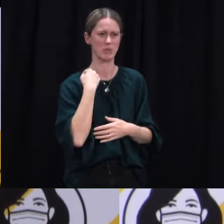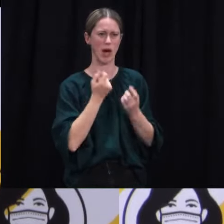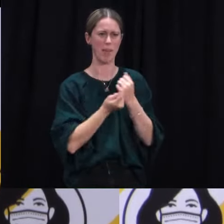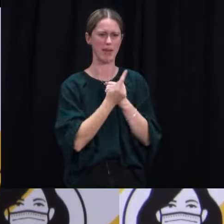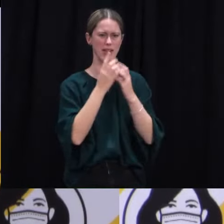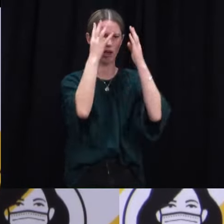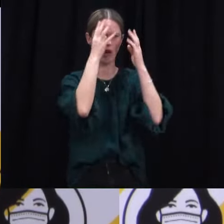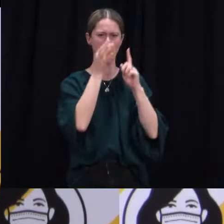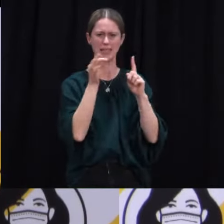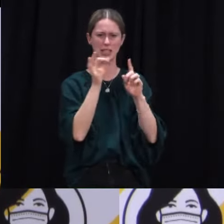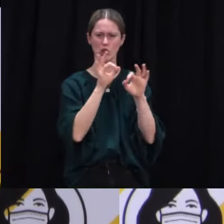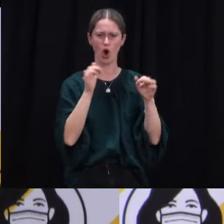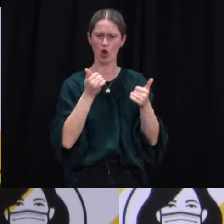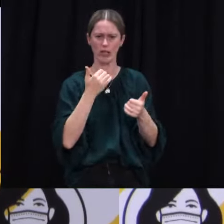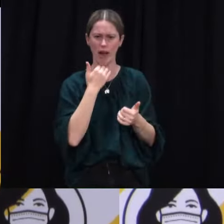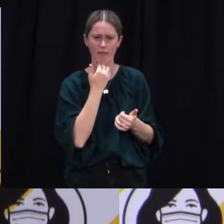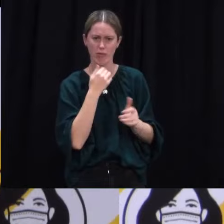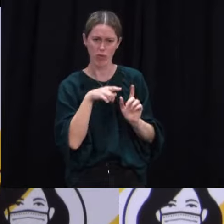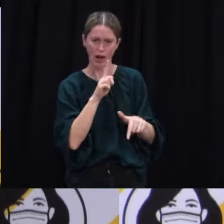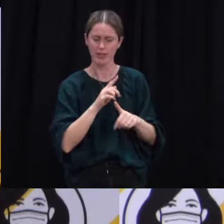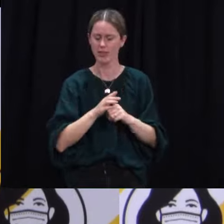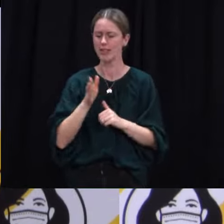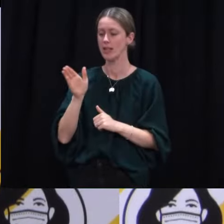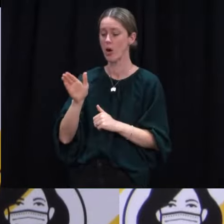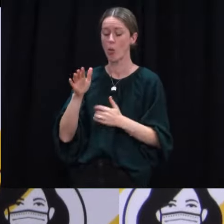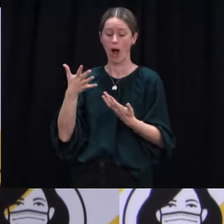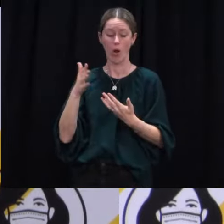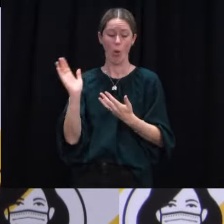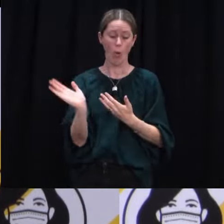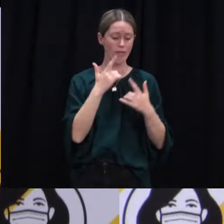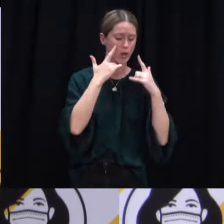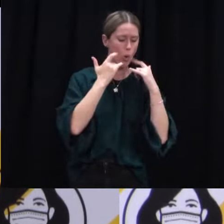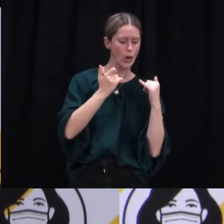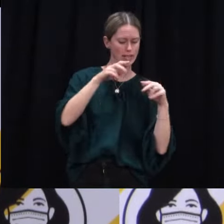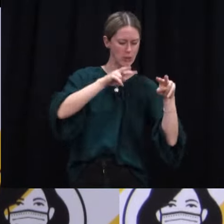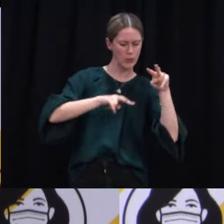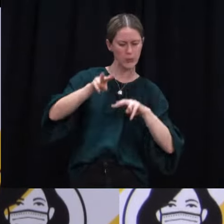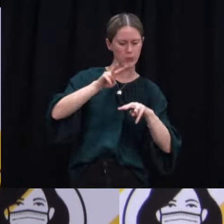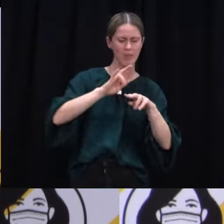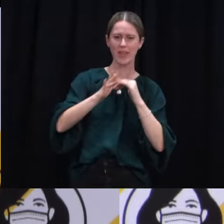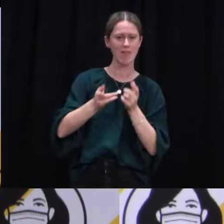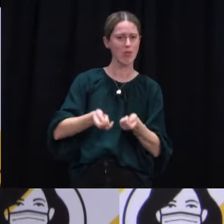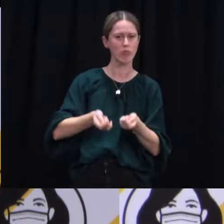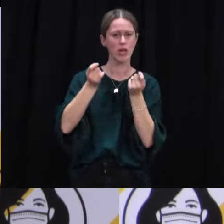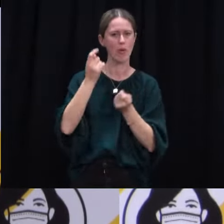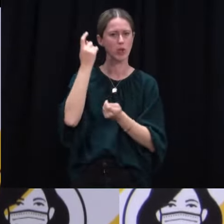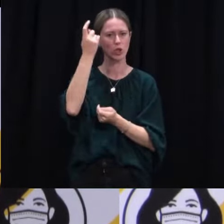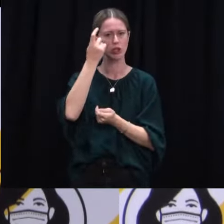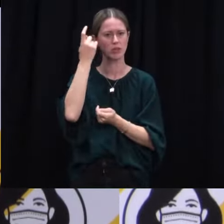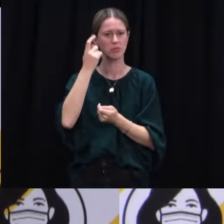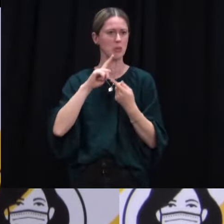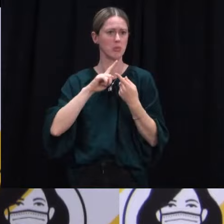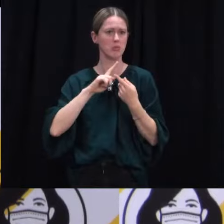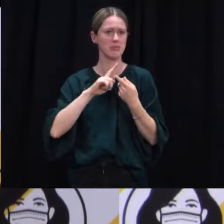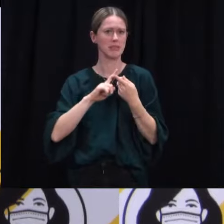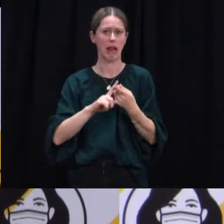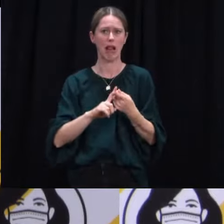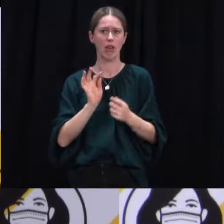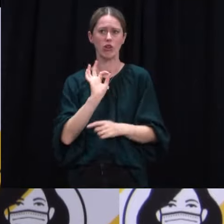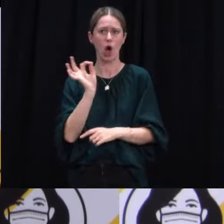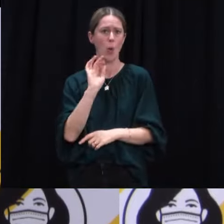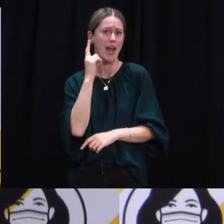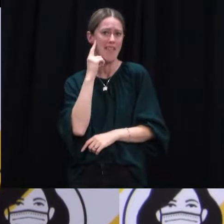though? Like I said, the infection prevention and control audits had not raised this as a concern. There is still no evidence at this point